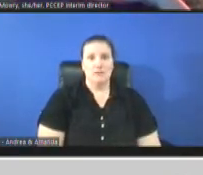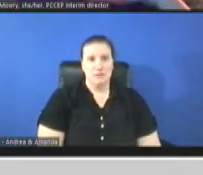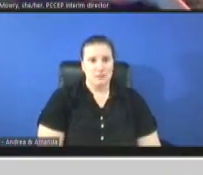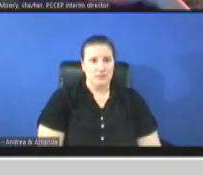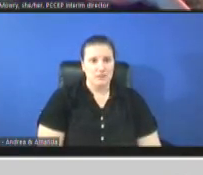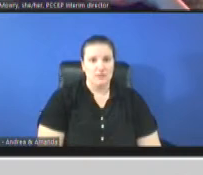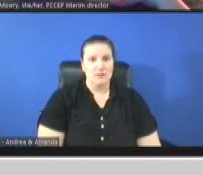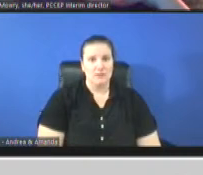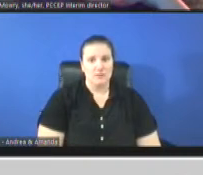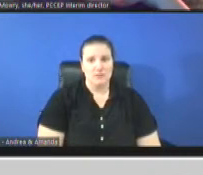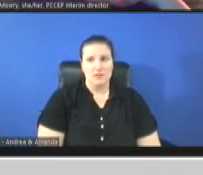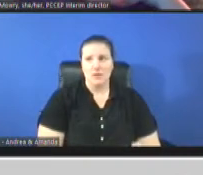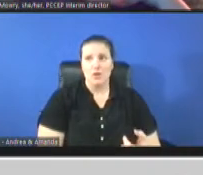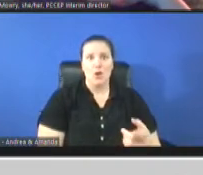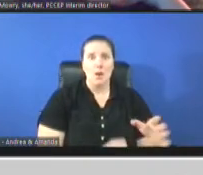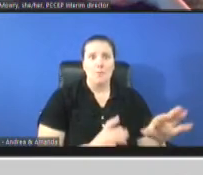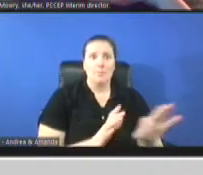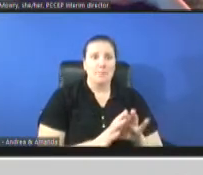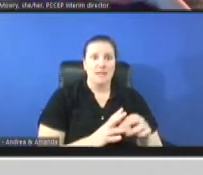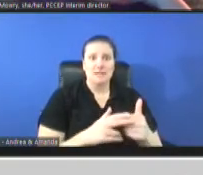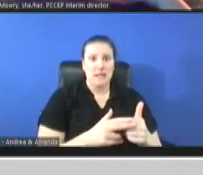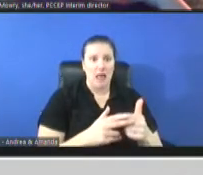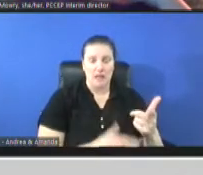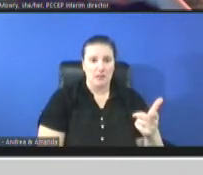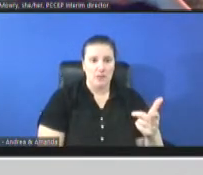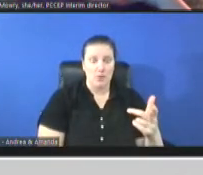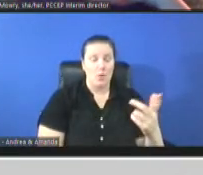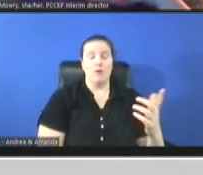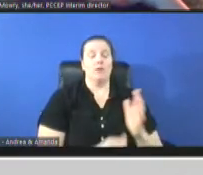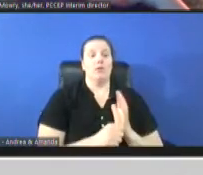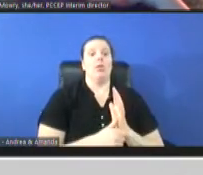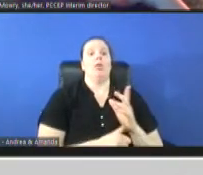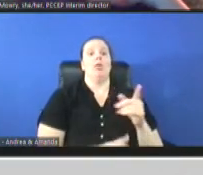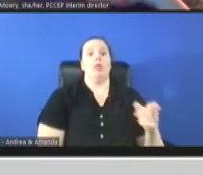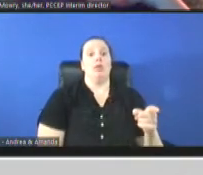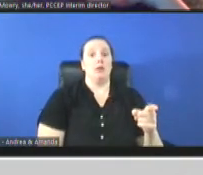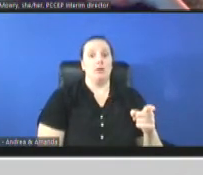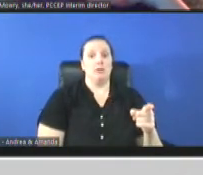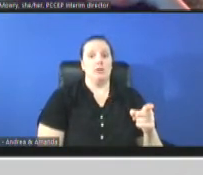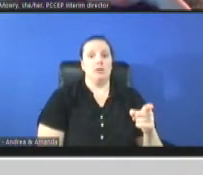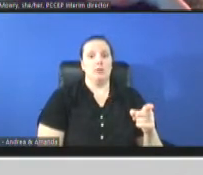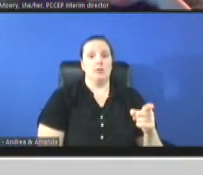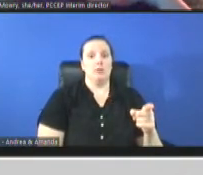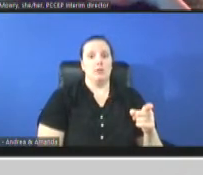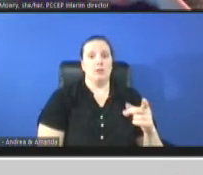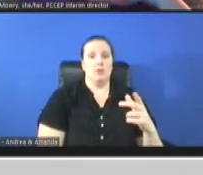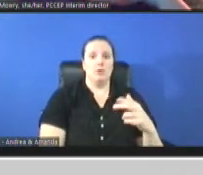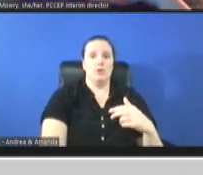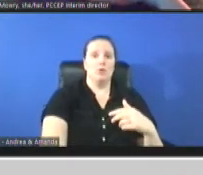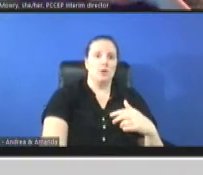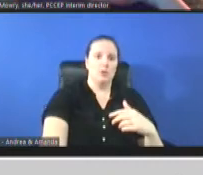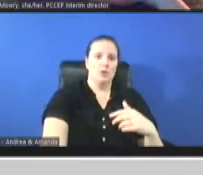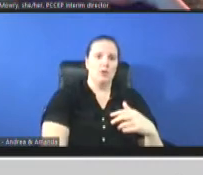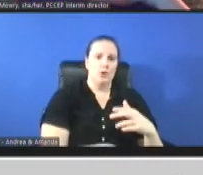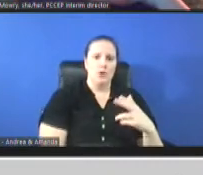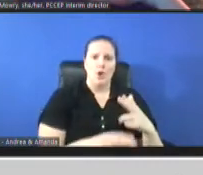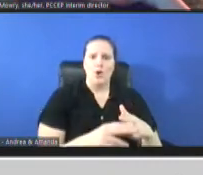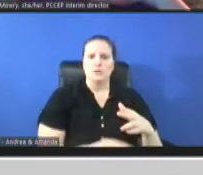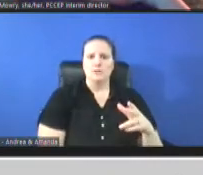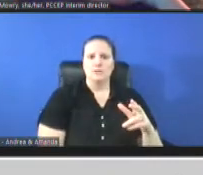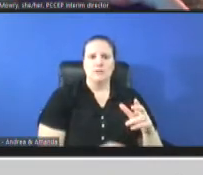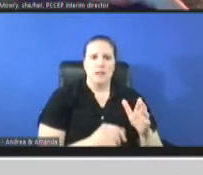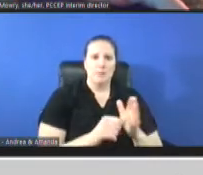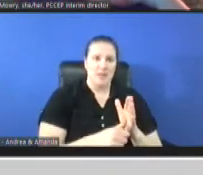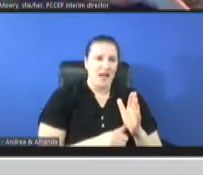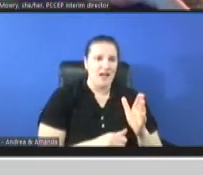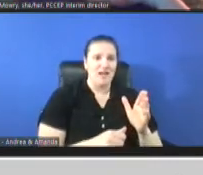At random, you can pick a slide. The one that stood out to me was the slide where it calls where it implies that fireworks